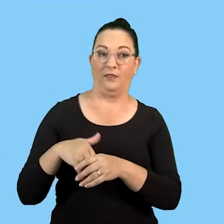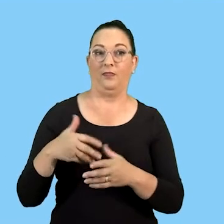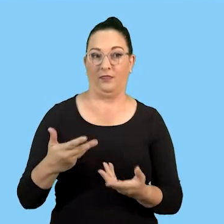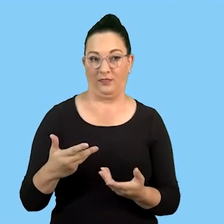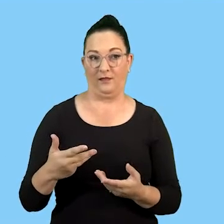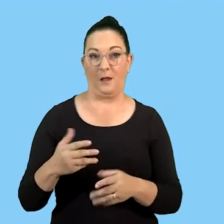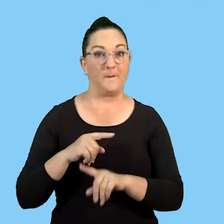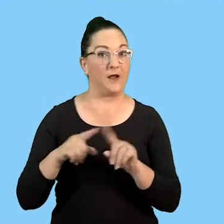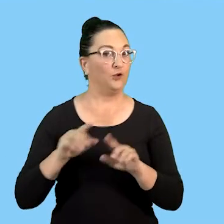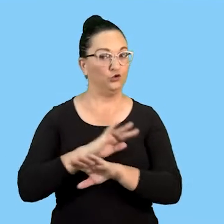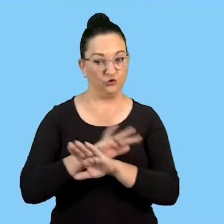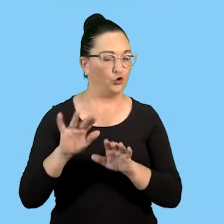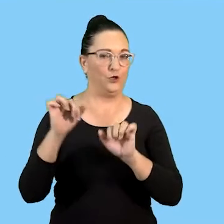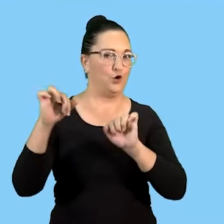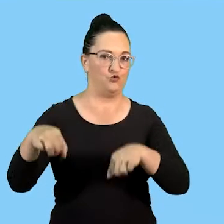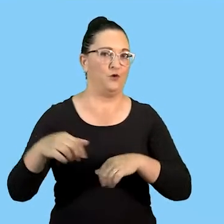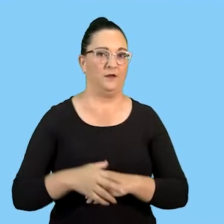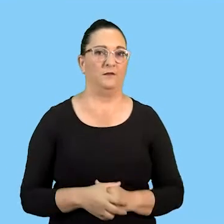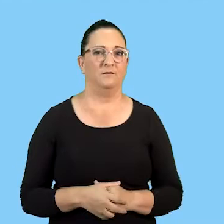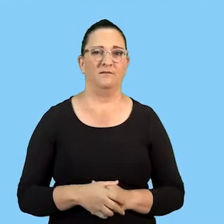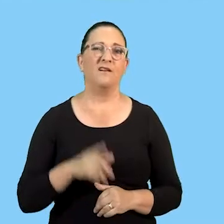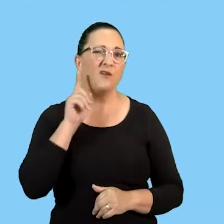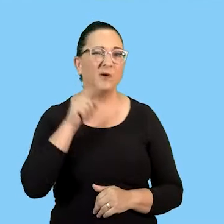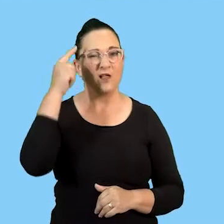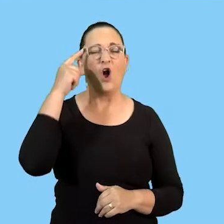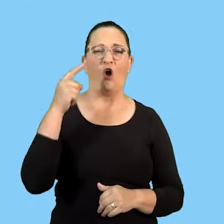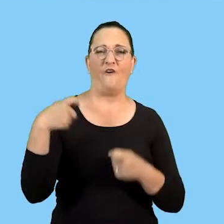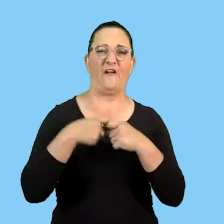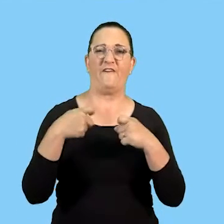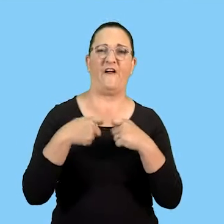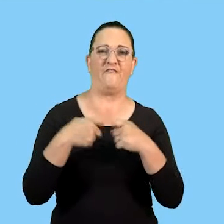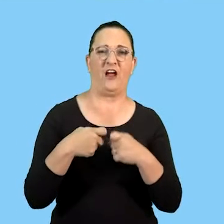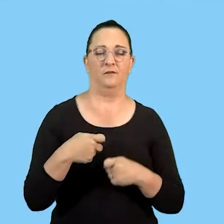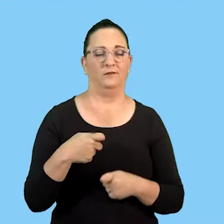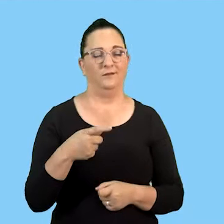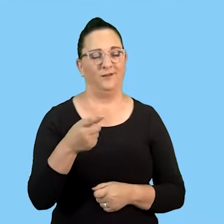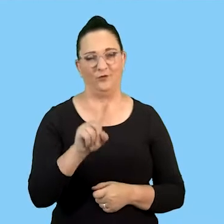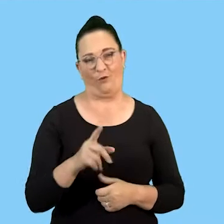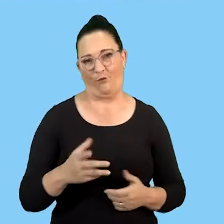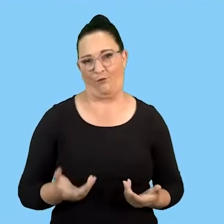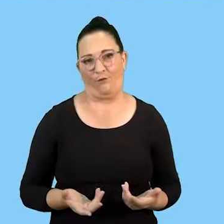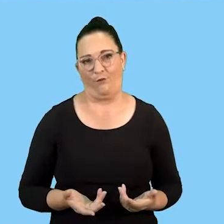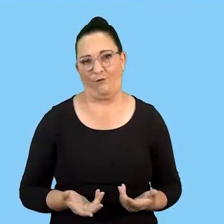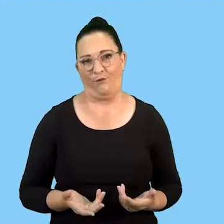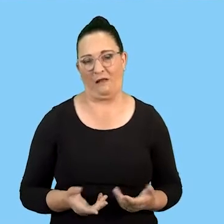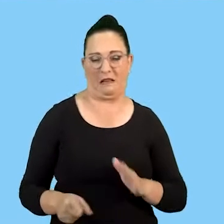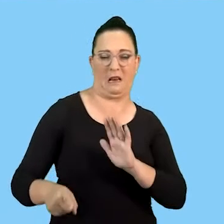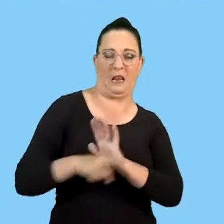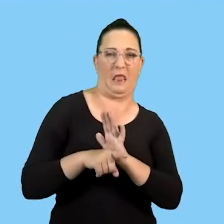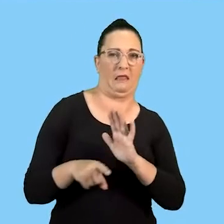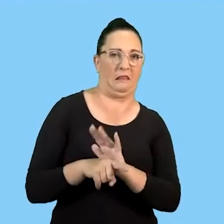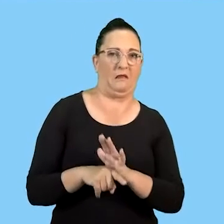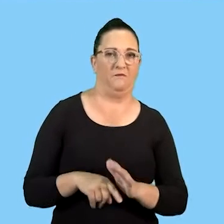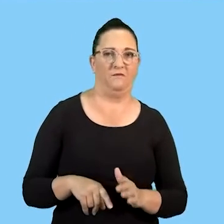Again, the term disagreement comes on. So don't always think that when you see the word conflict and then it's a negative